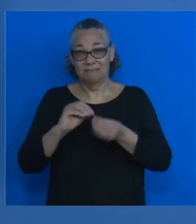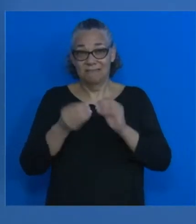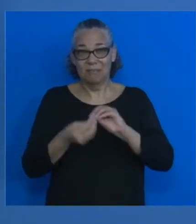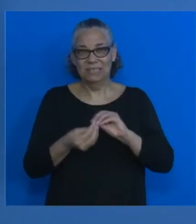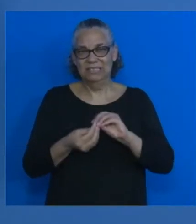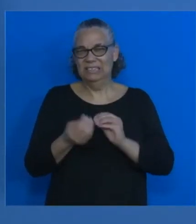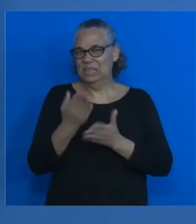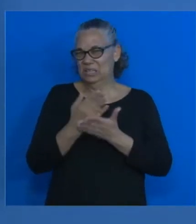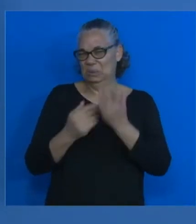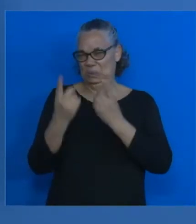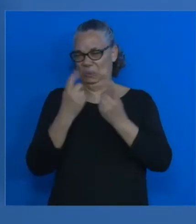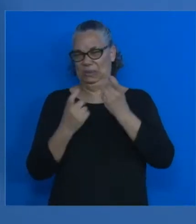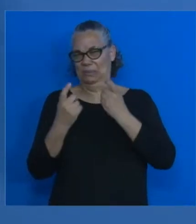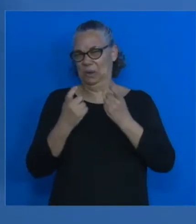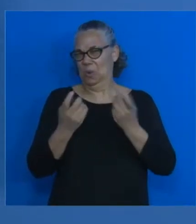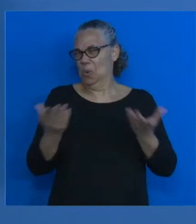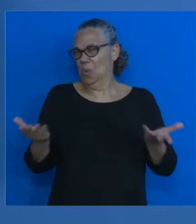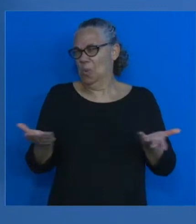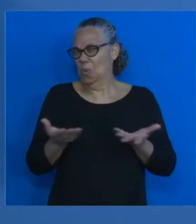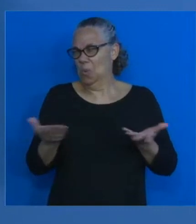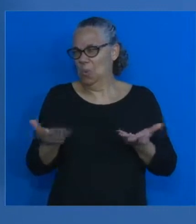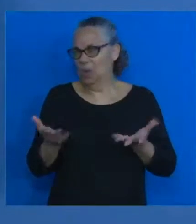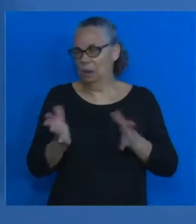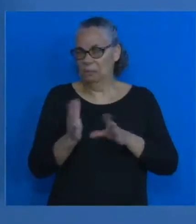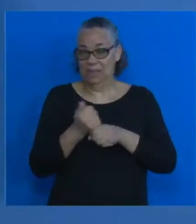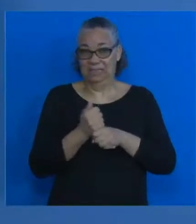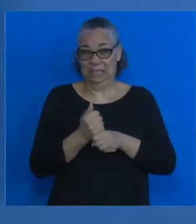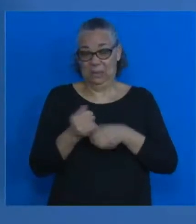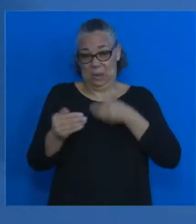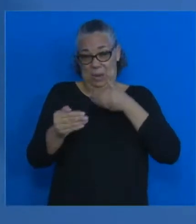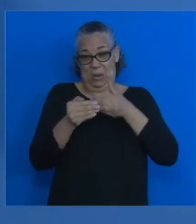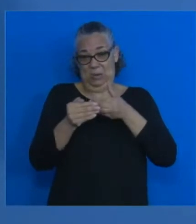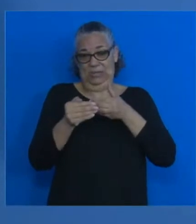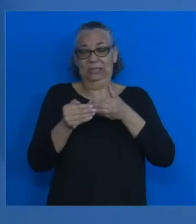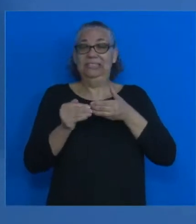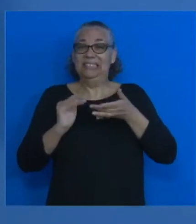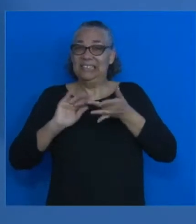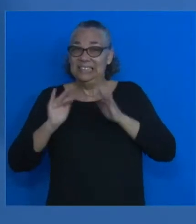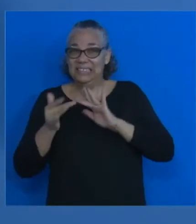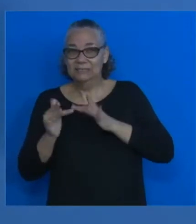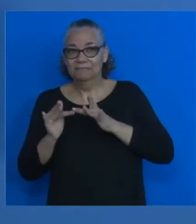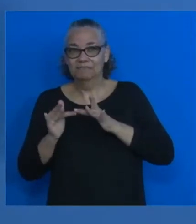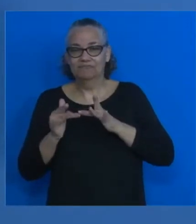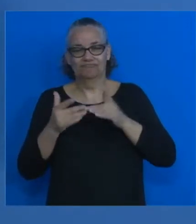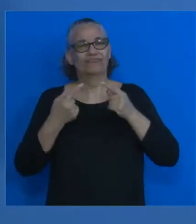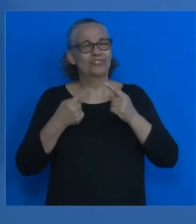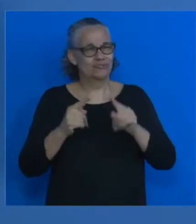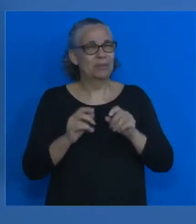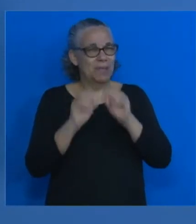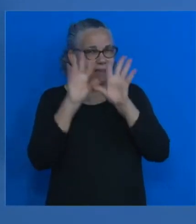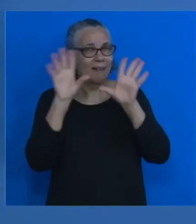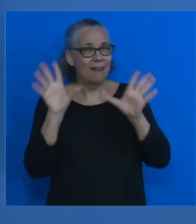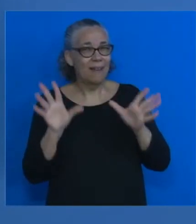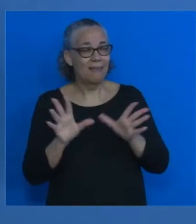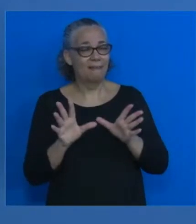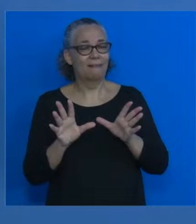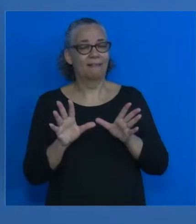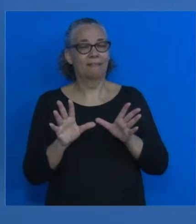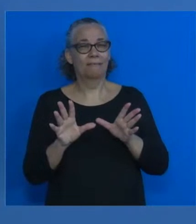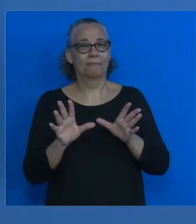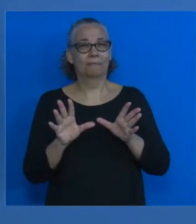some questions raised about what constitutes a close contact. I will try and provide some clarity around that